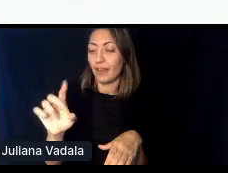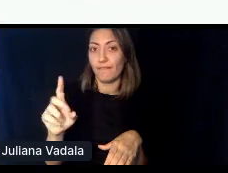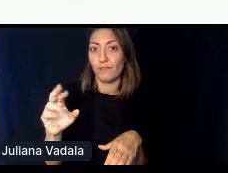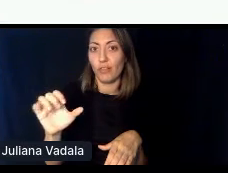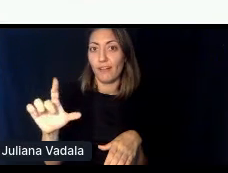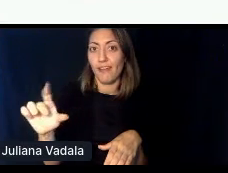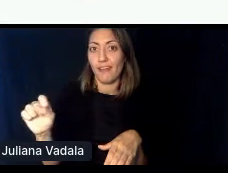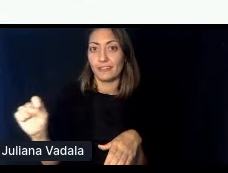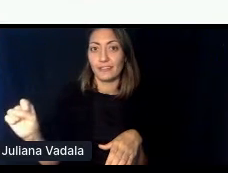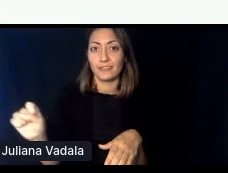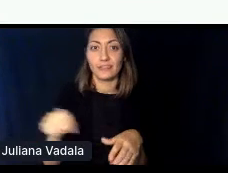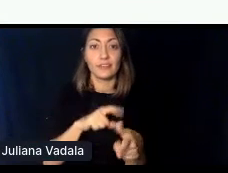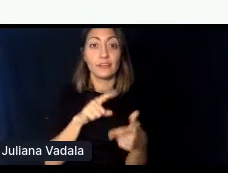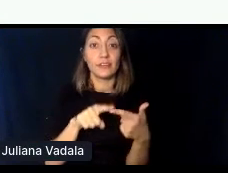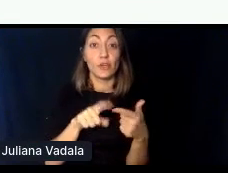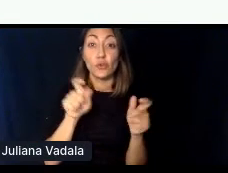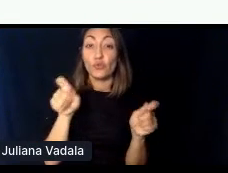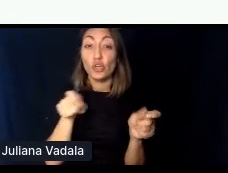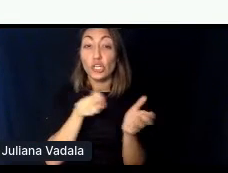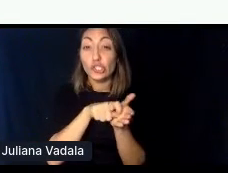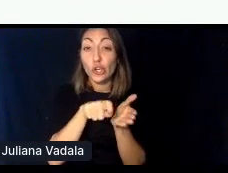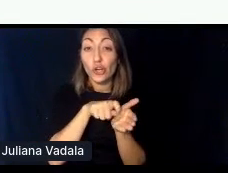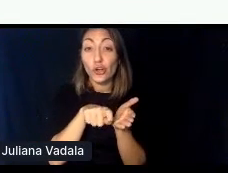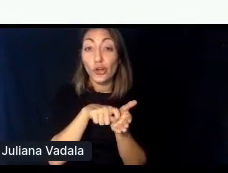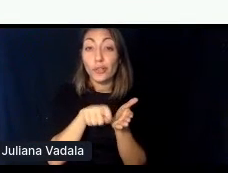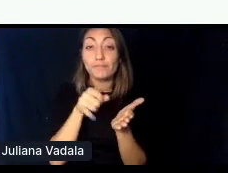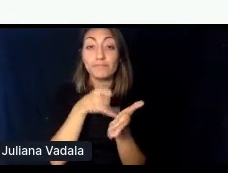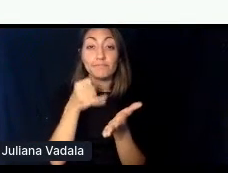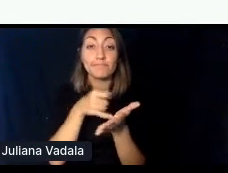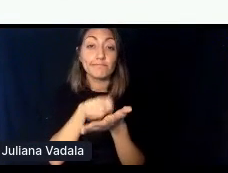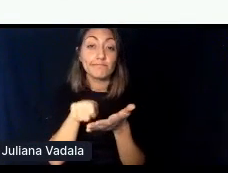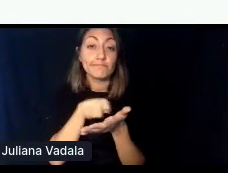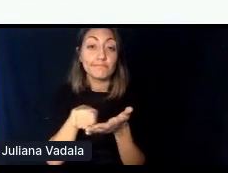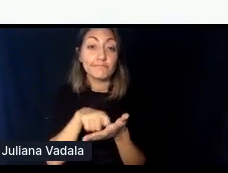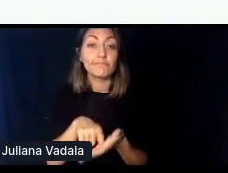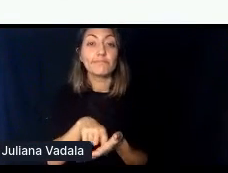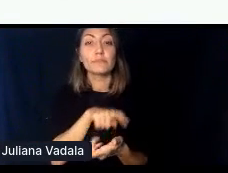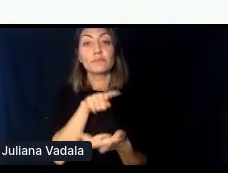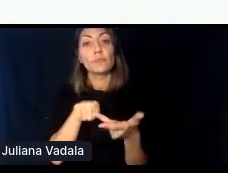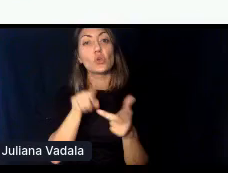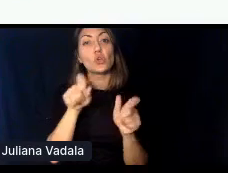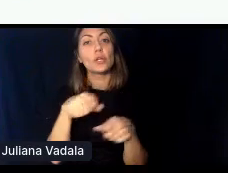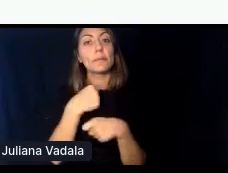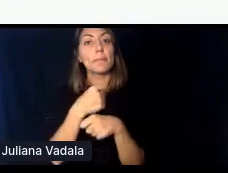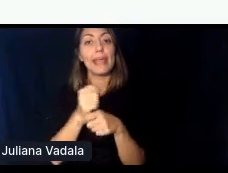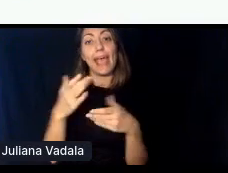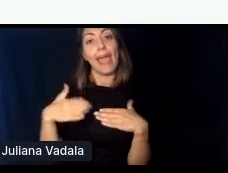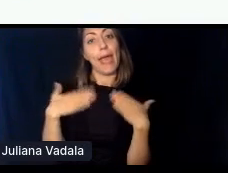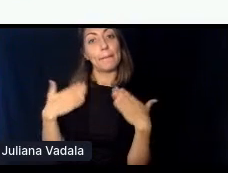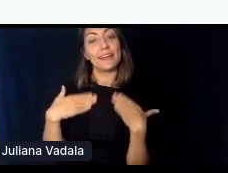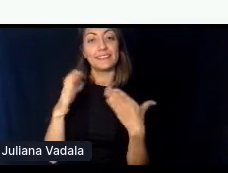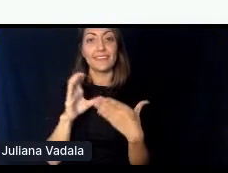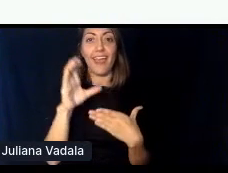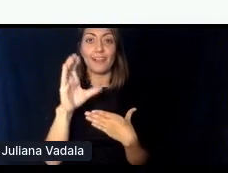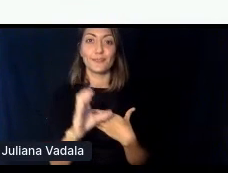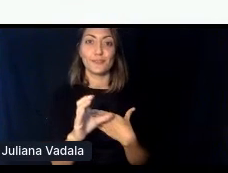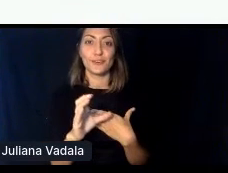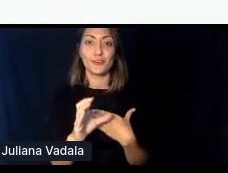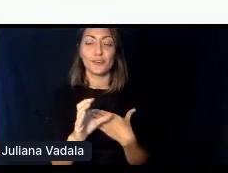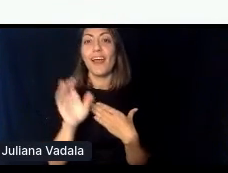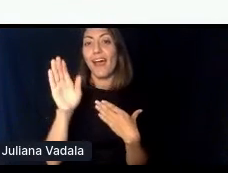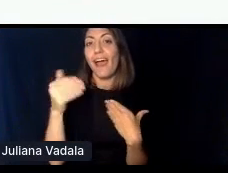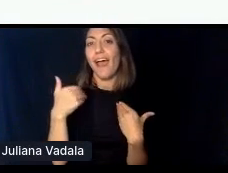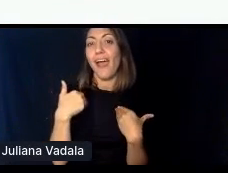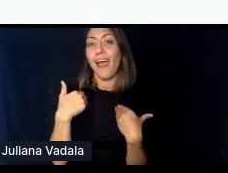have a look at the monthly calendar that Greater Good puts together. And I have some resources for you at the end here so you can connect to Greater